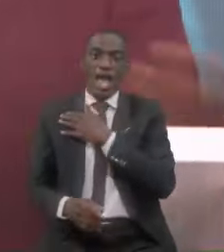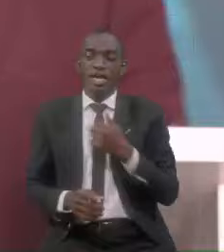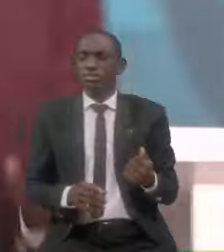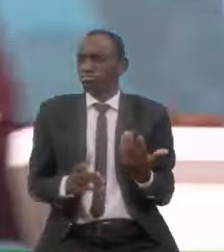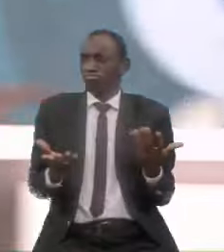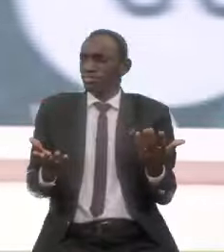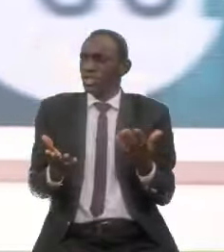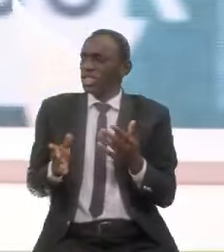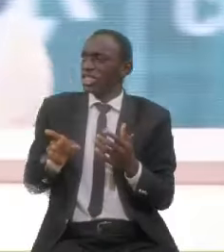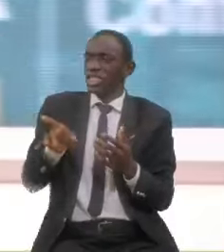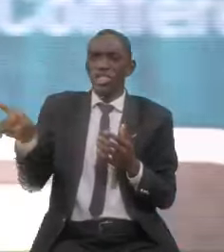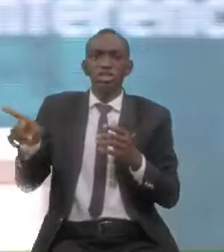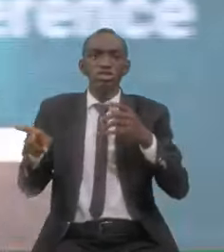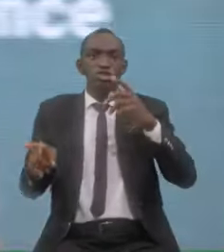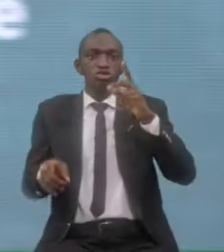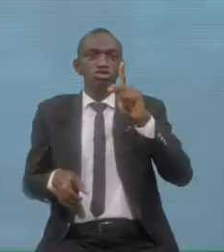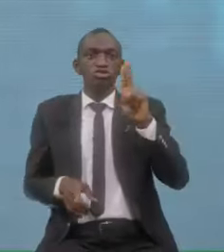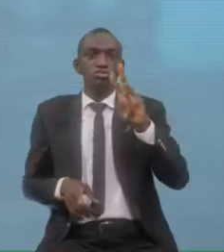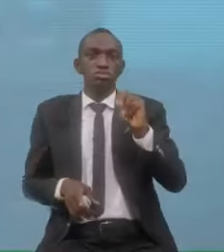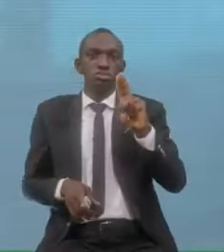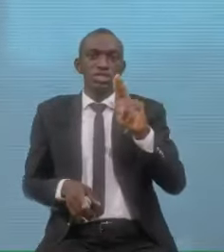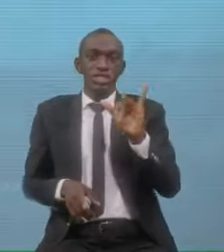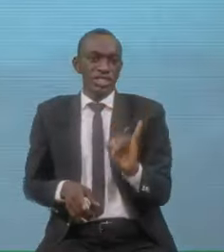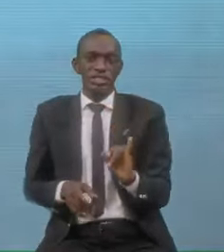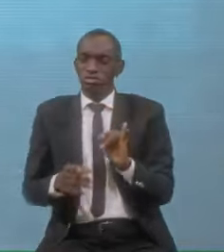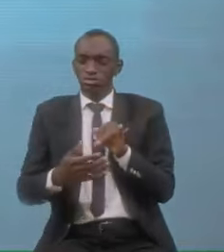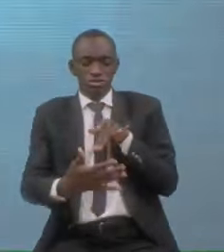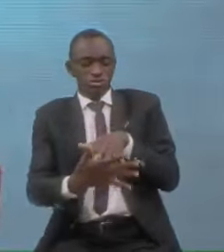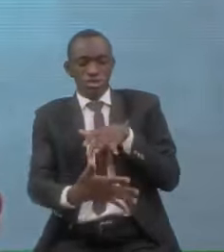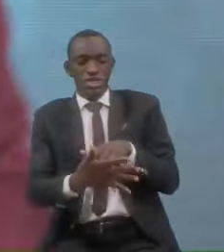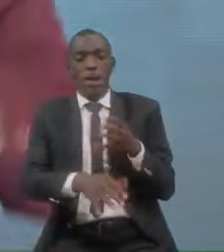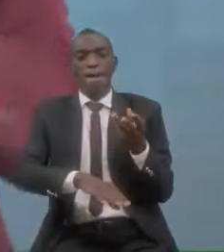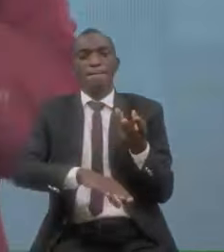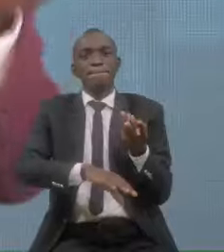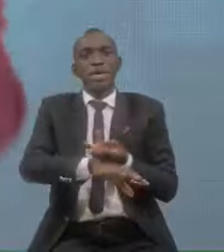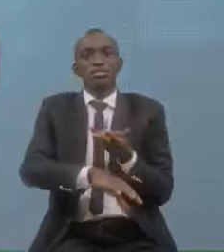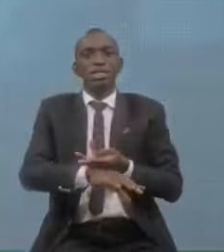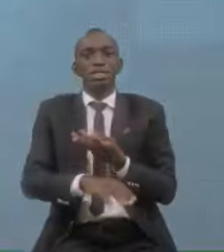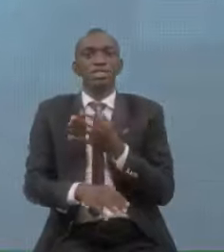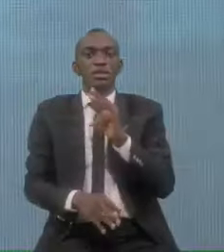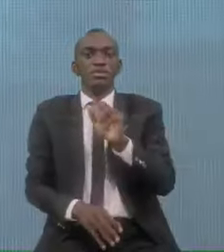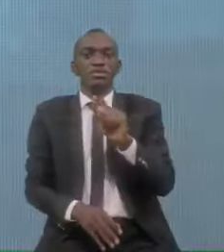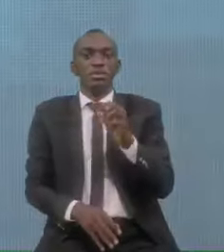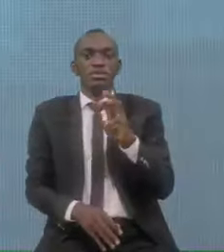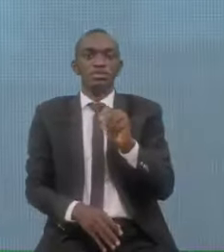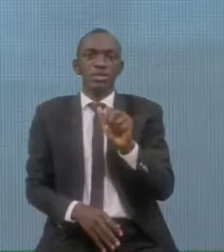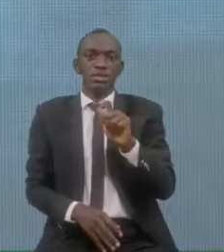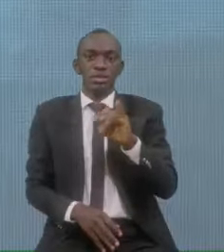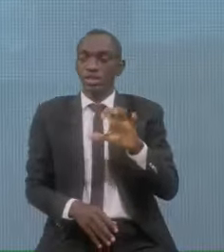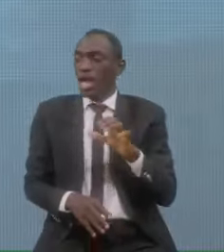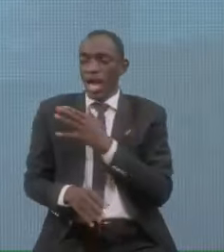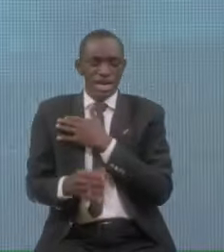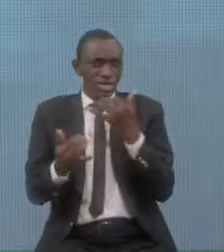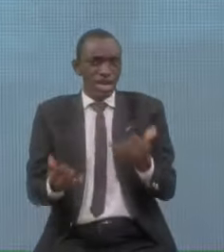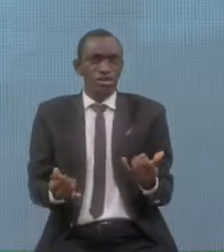so that's not my field. And the psychology, philosophy, psychology and philosophy, professor